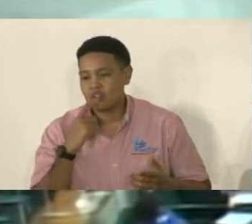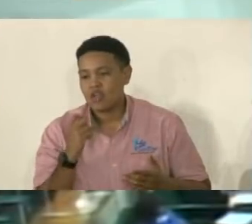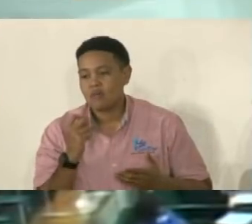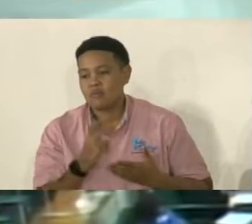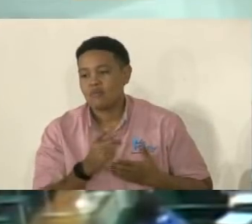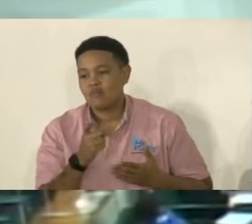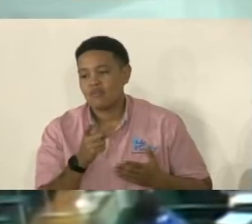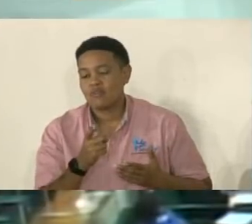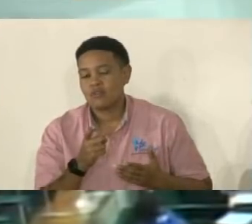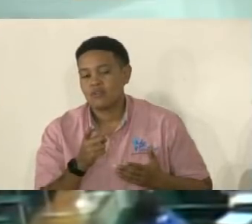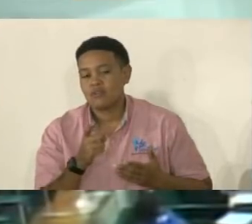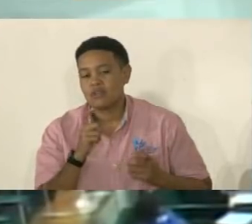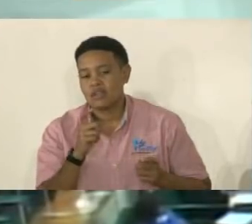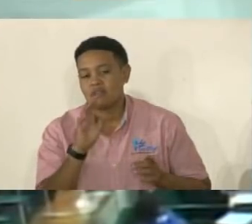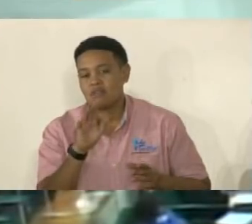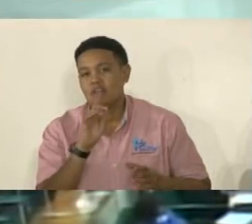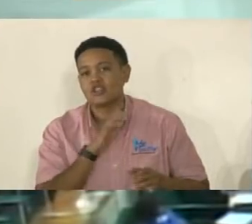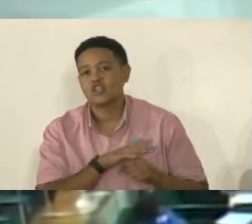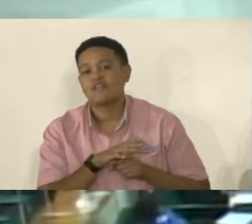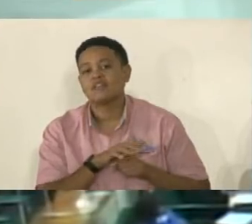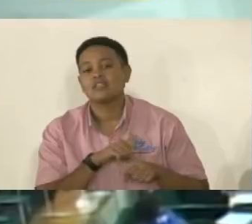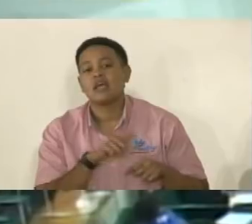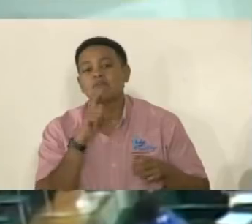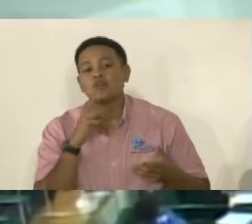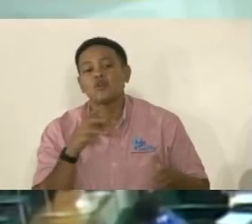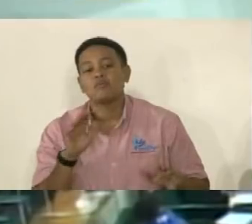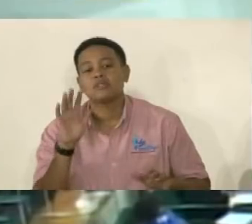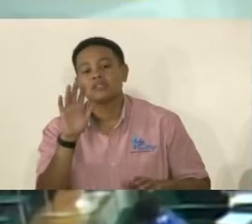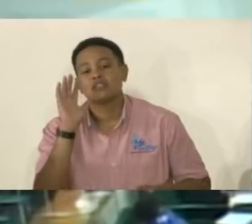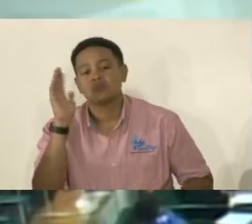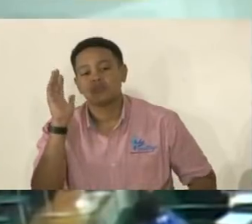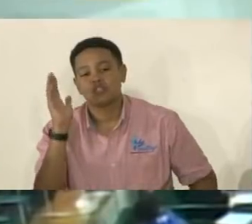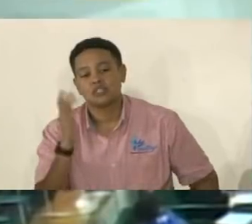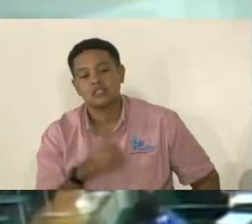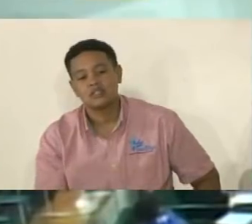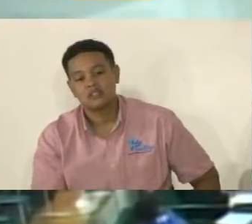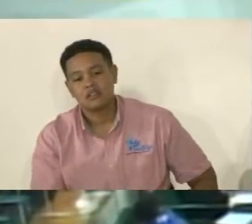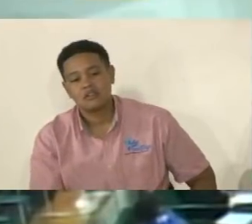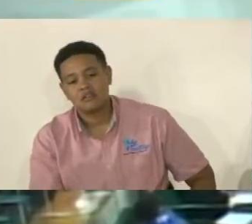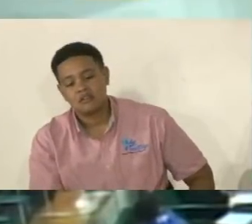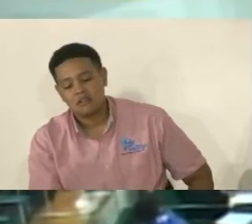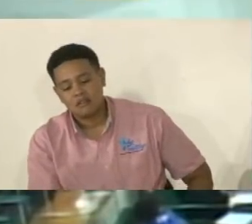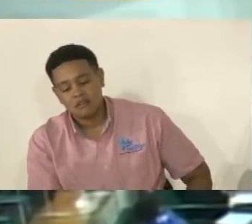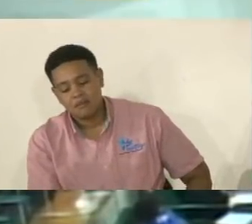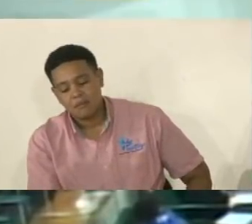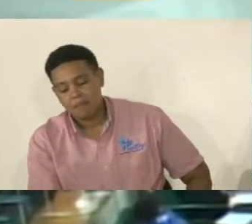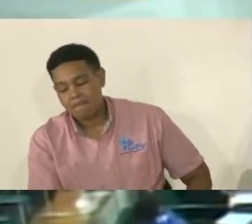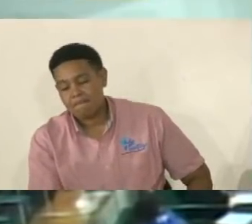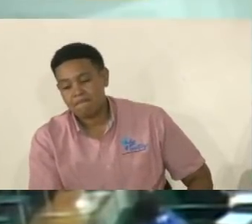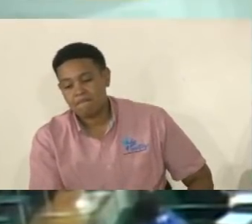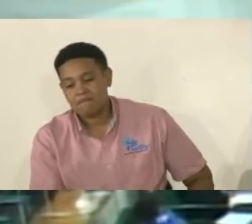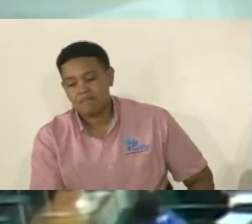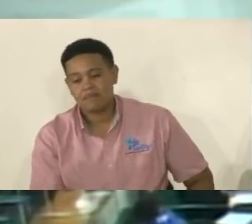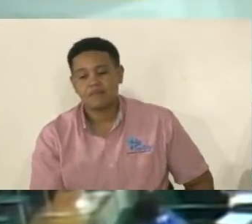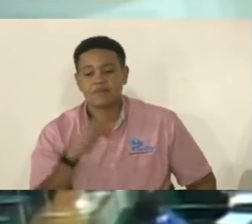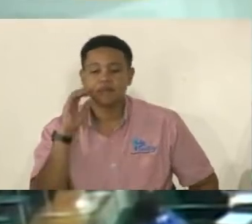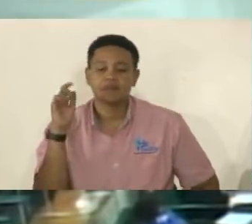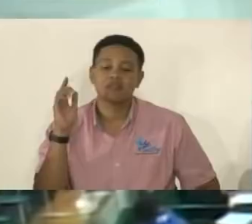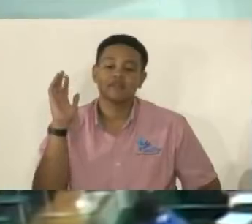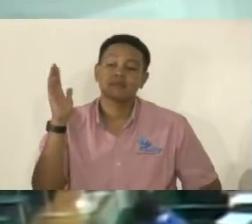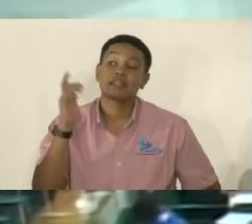that he is given sufficient time to complete his presentation. Mr. President, indeed, the Speaker's time is